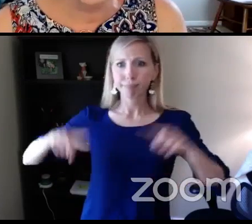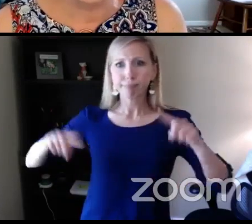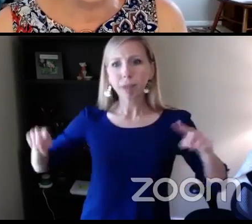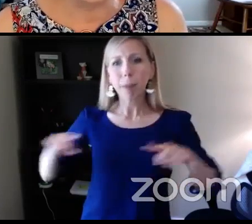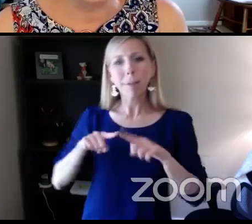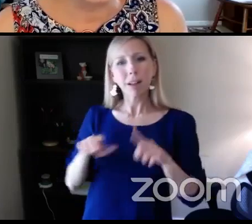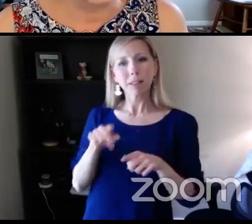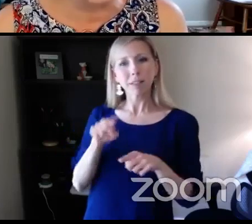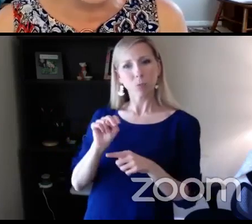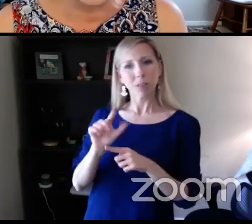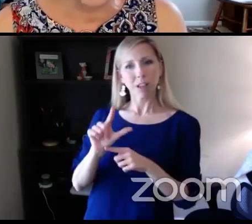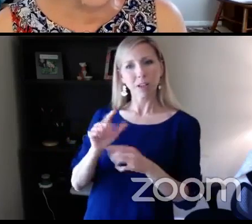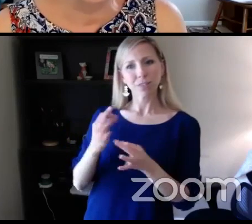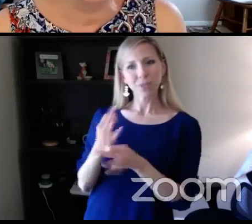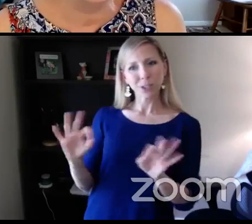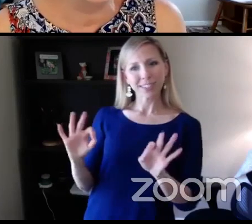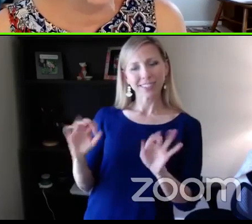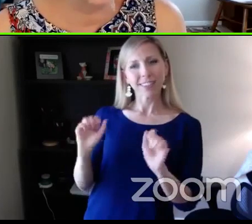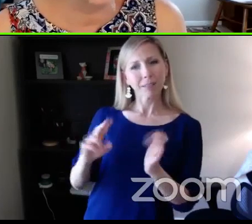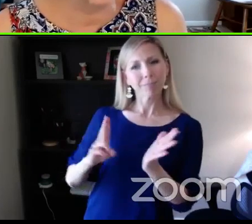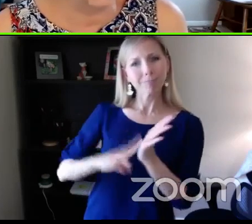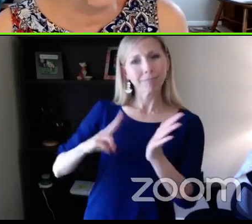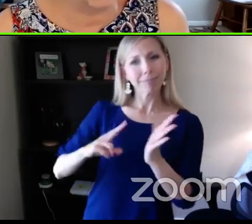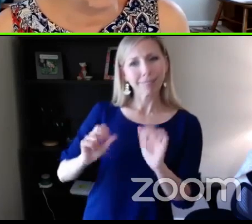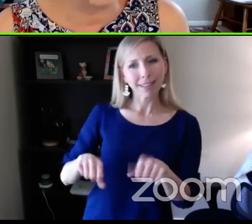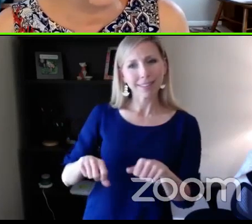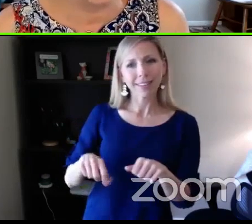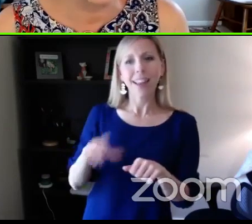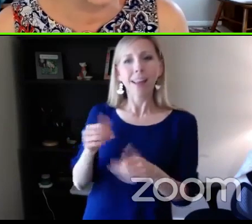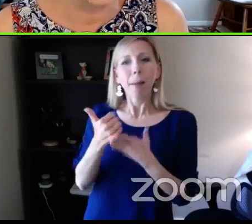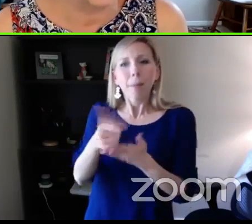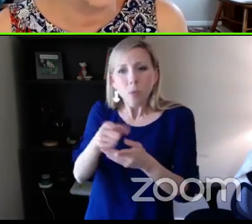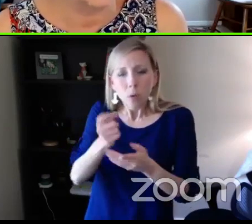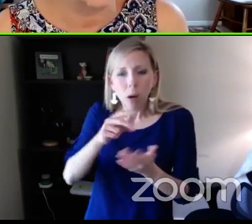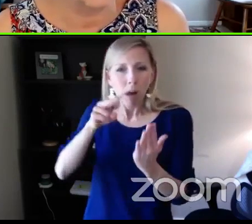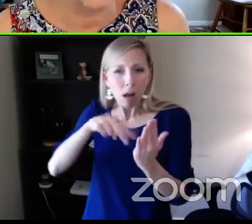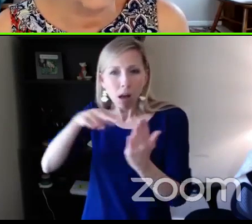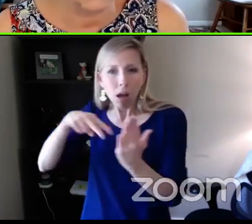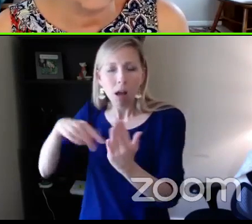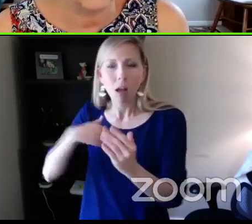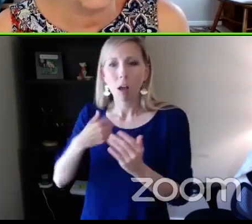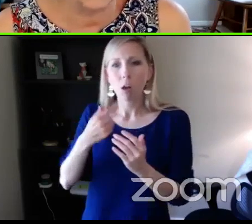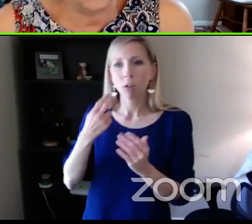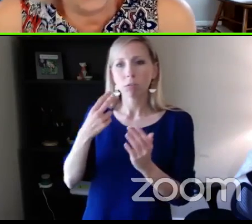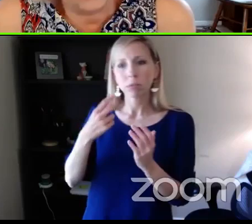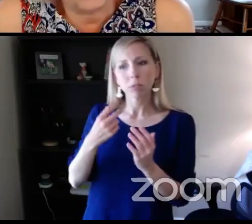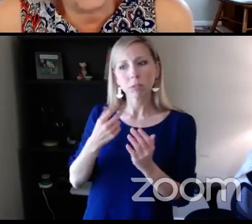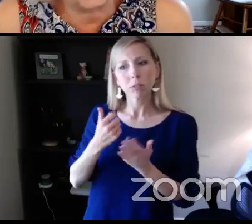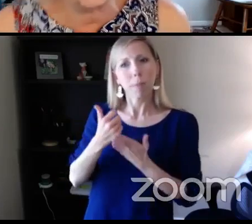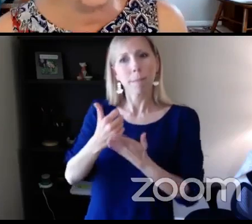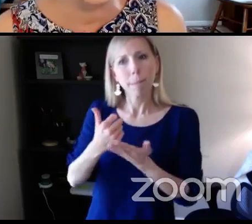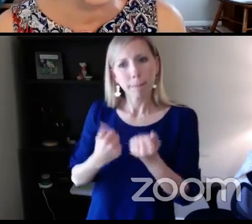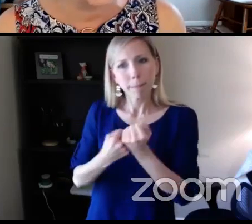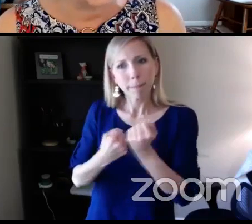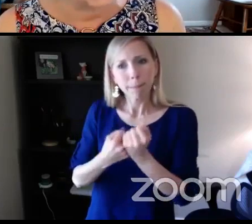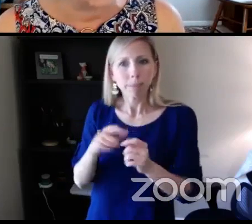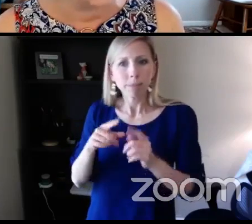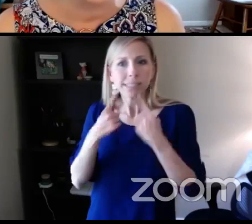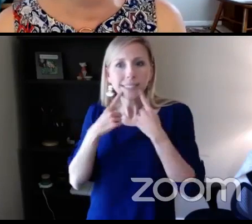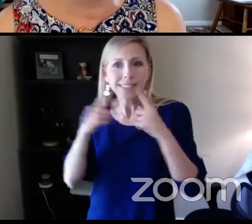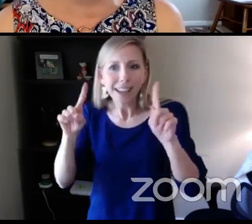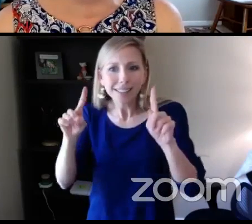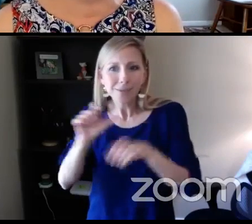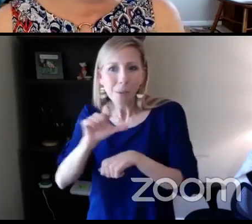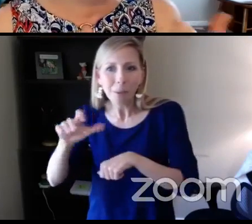free and help you realize what's going on in Supporting Success all the time. So sure. I hope people will check it